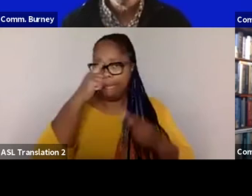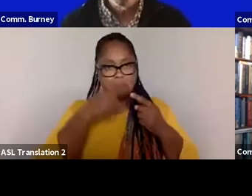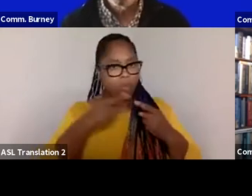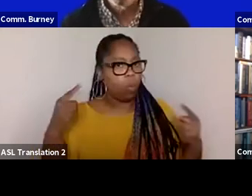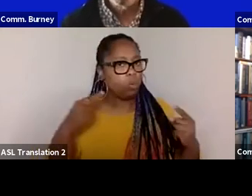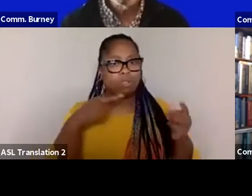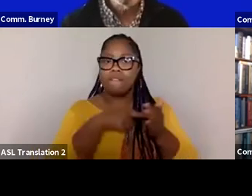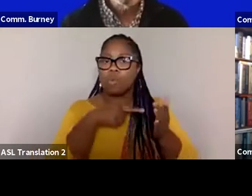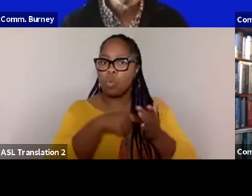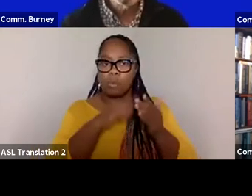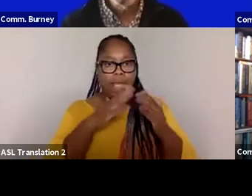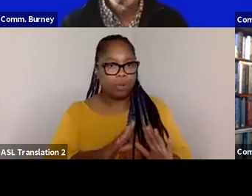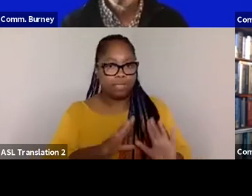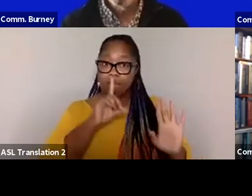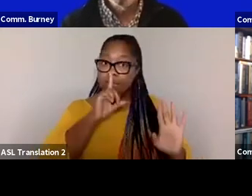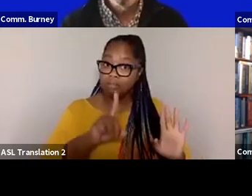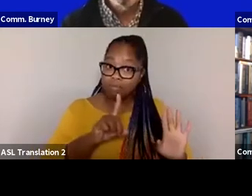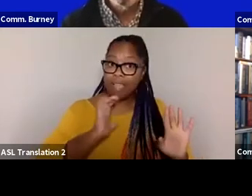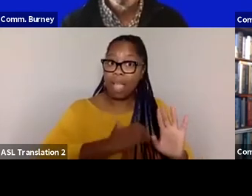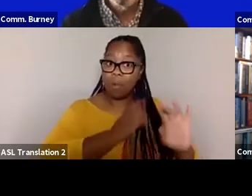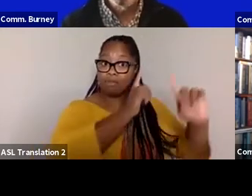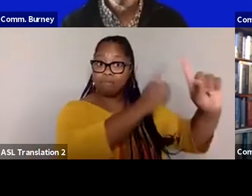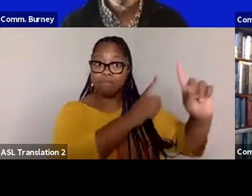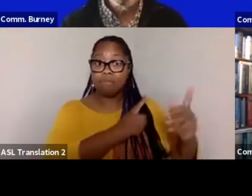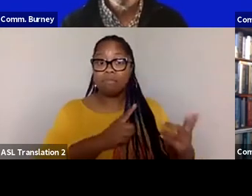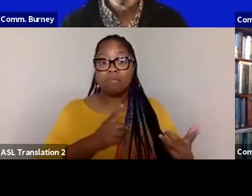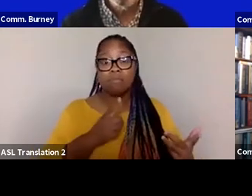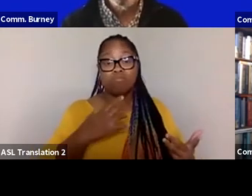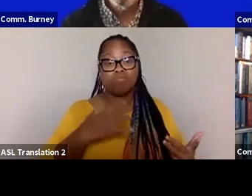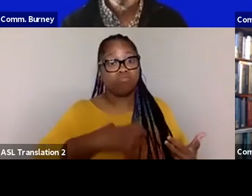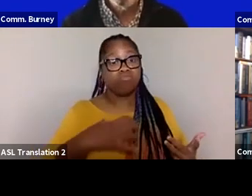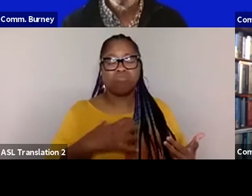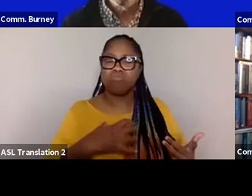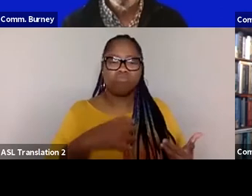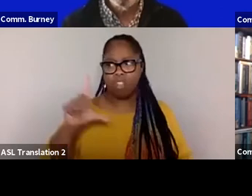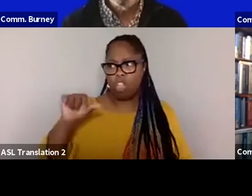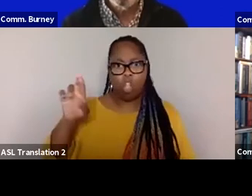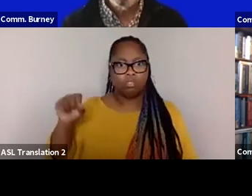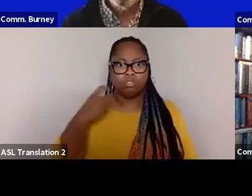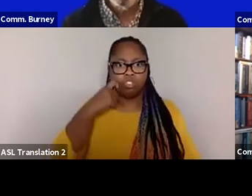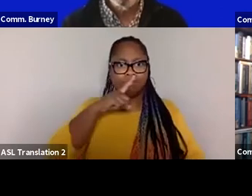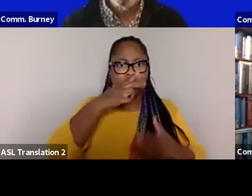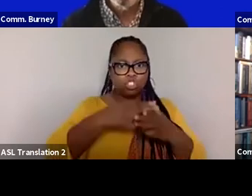in our neighborhood. As a matter of fact, our main objection is to the fact that, as Lars has just said,